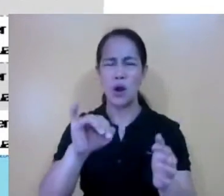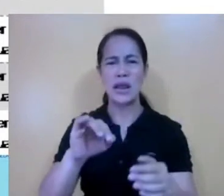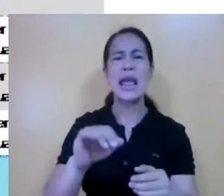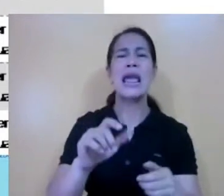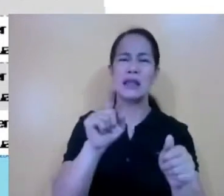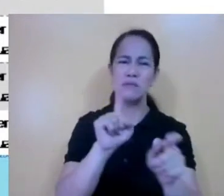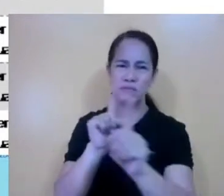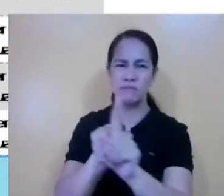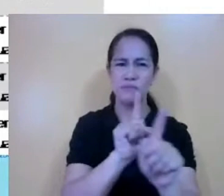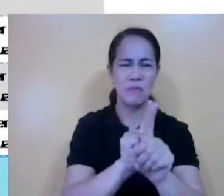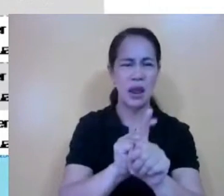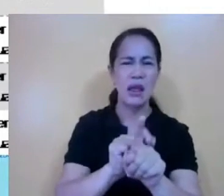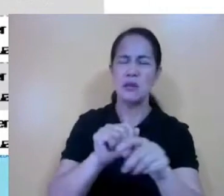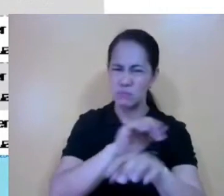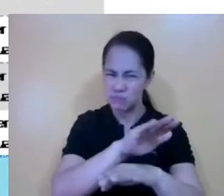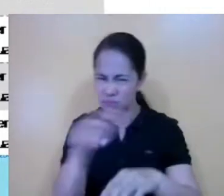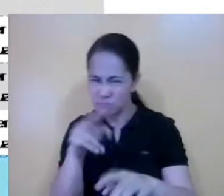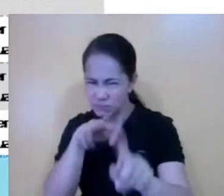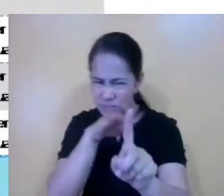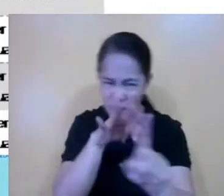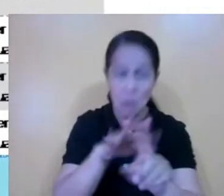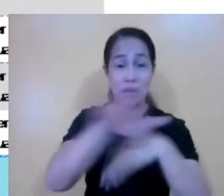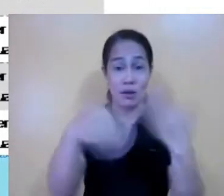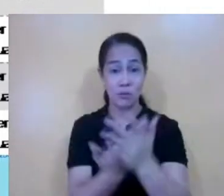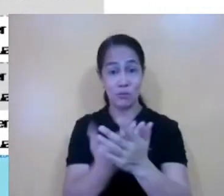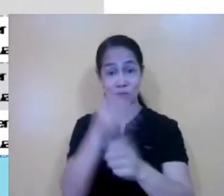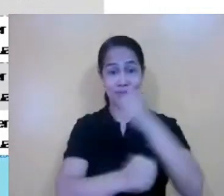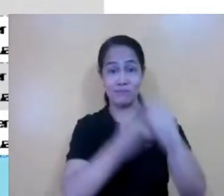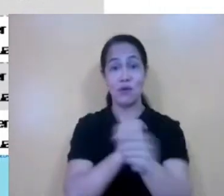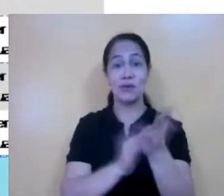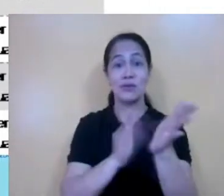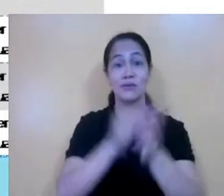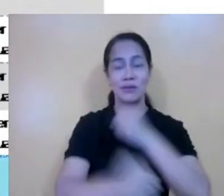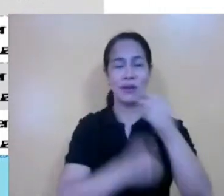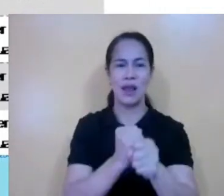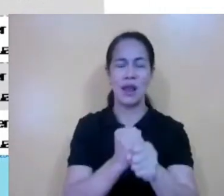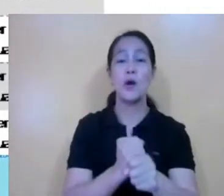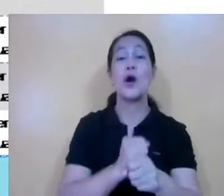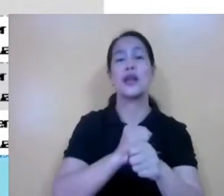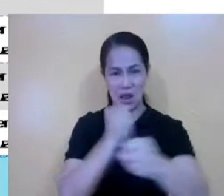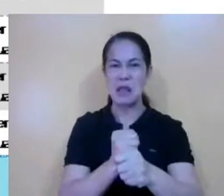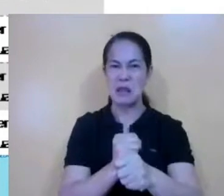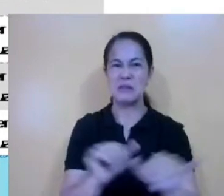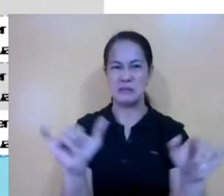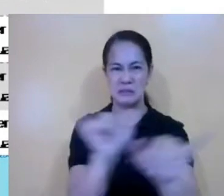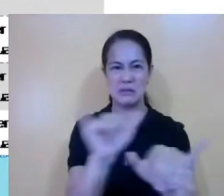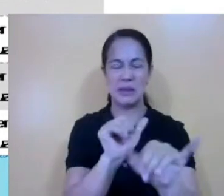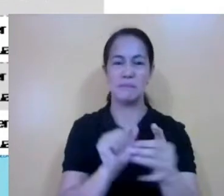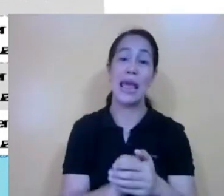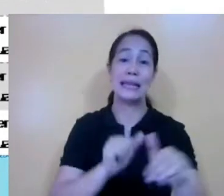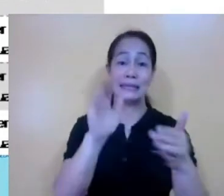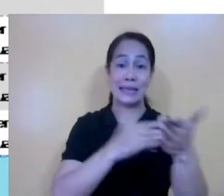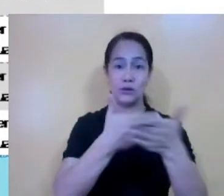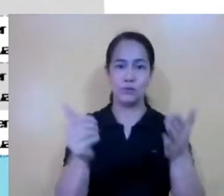entire performance for the whole year, for the whole school year, or for the whole calendar year. That's why we retained it. Next